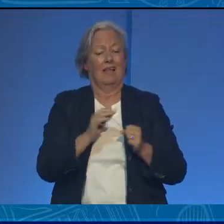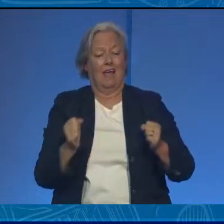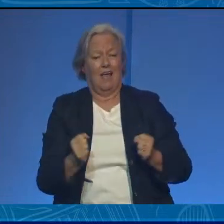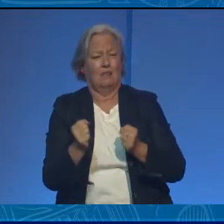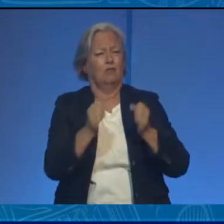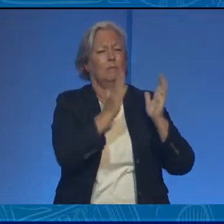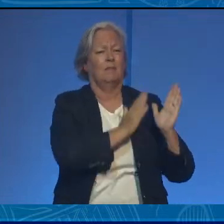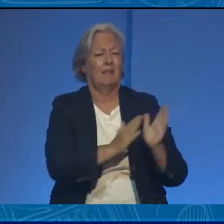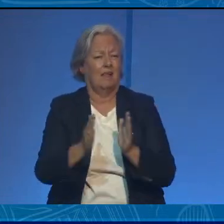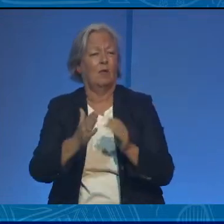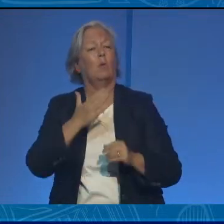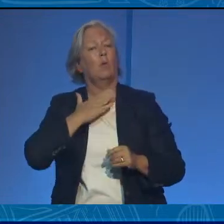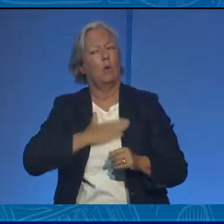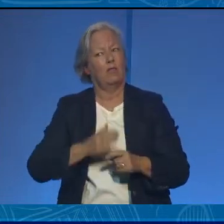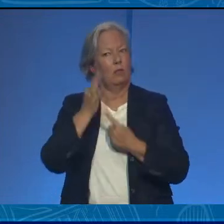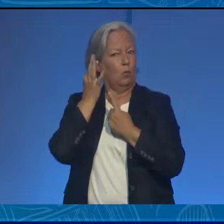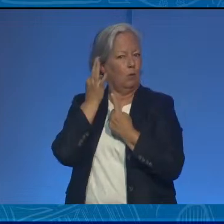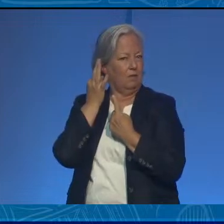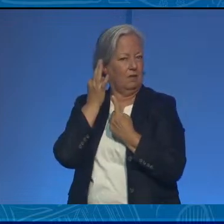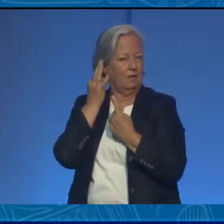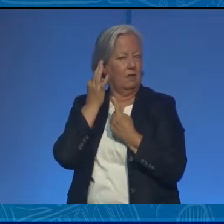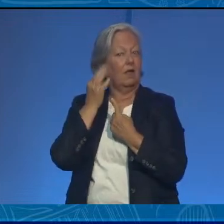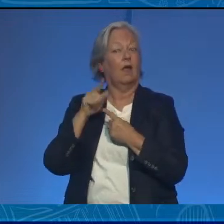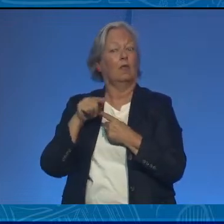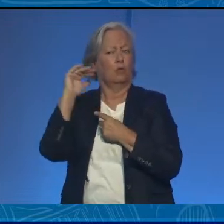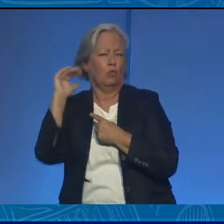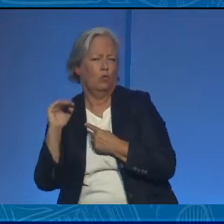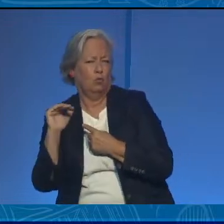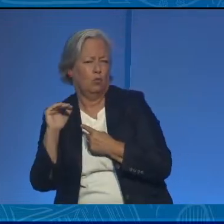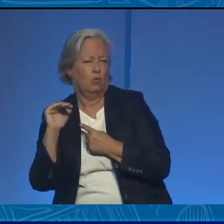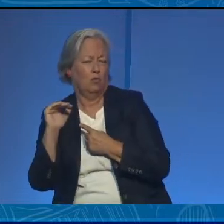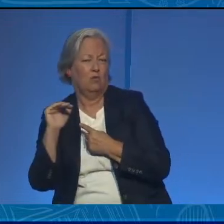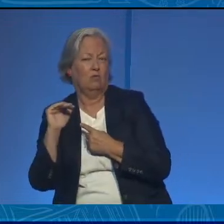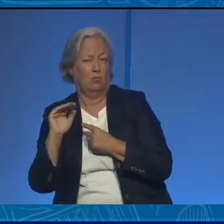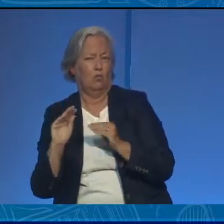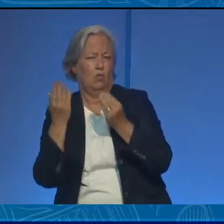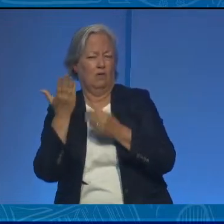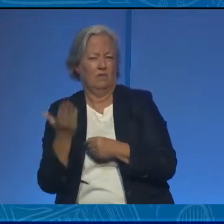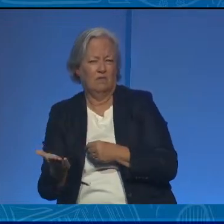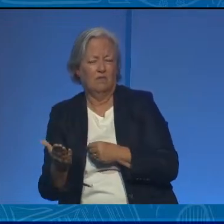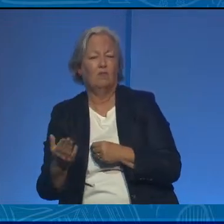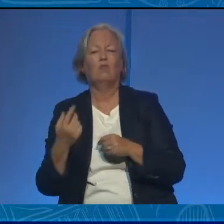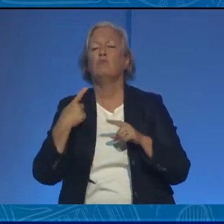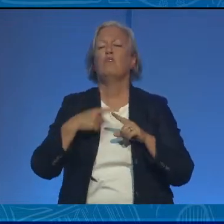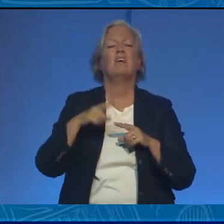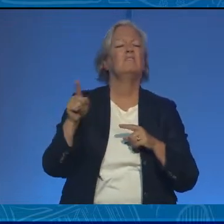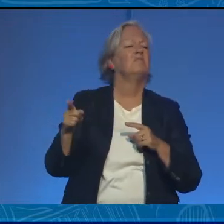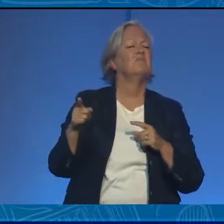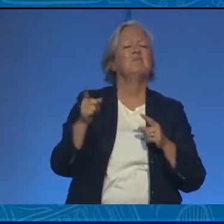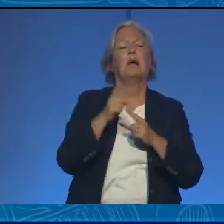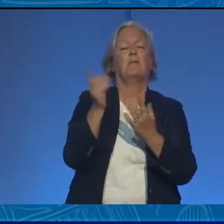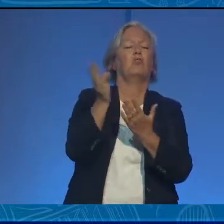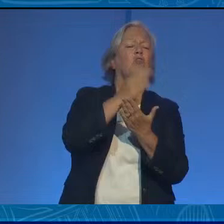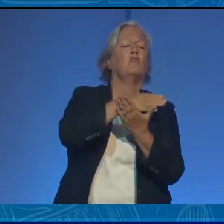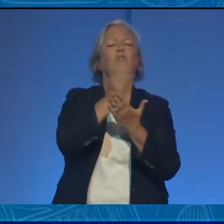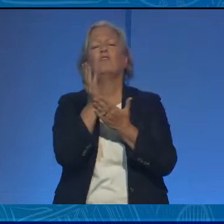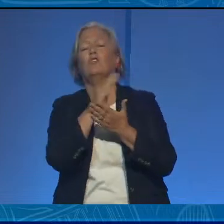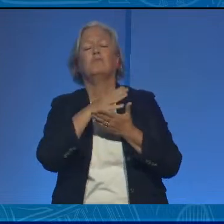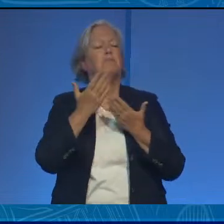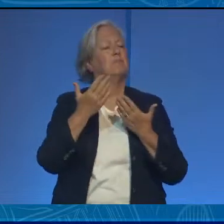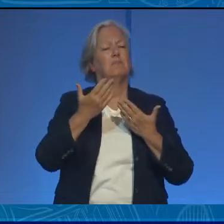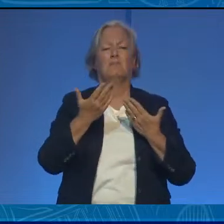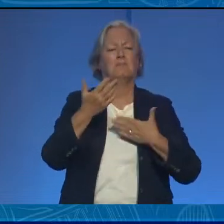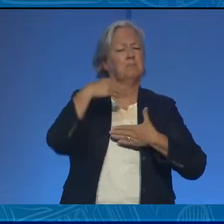on the inclusion of women and girls and those of diverse genders at every level of decision-making